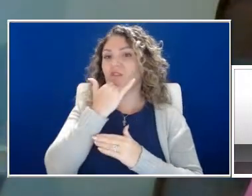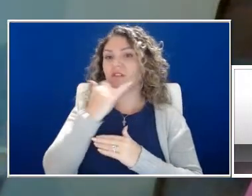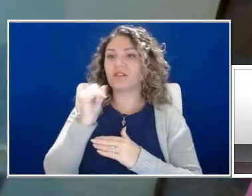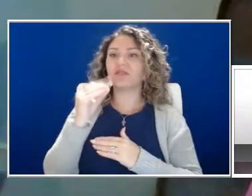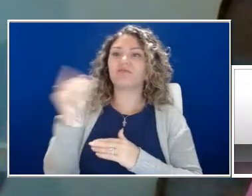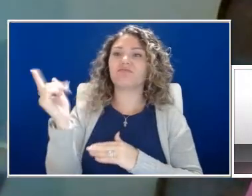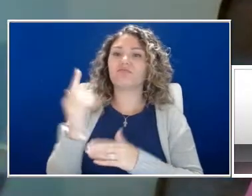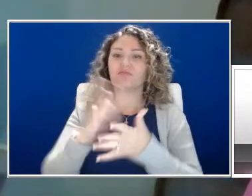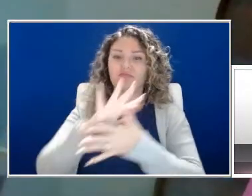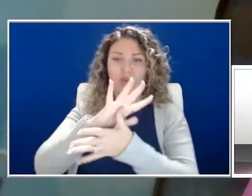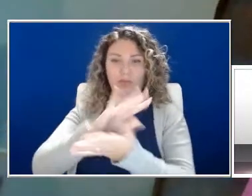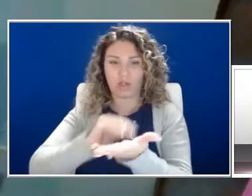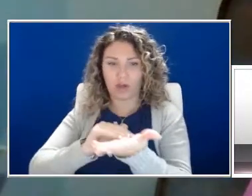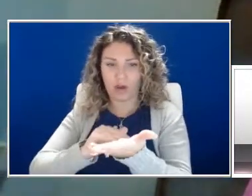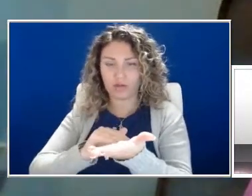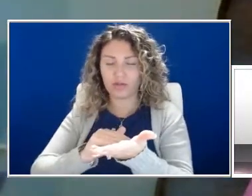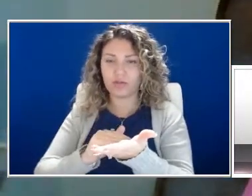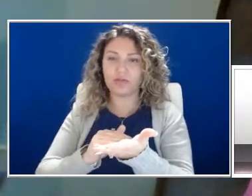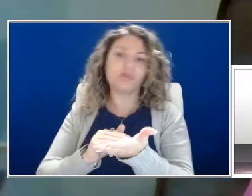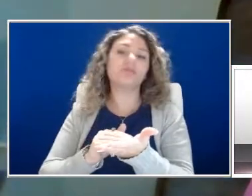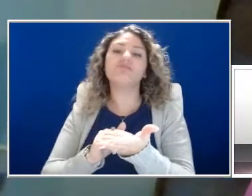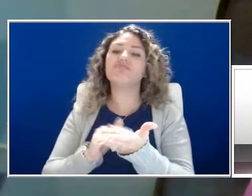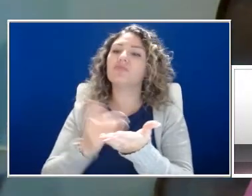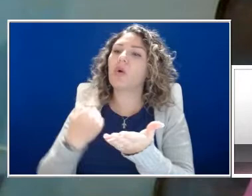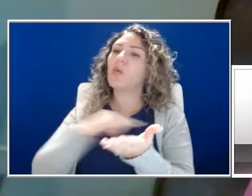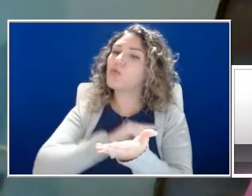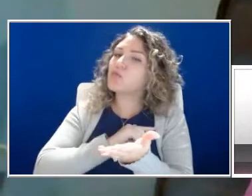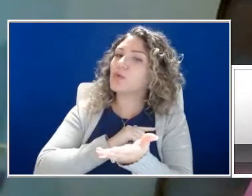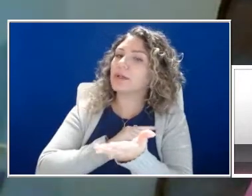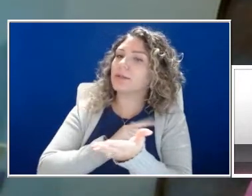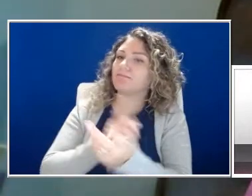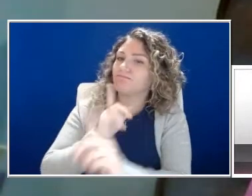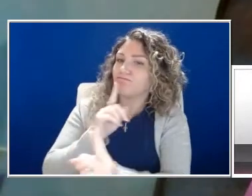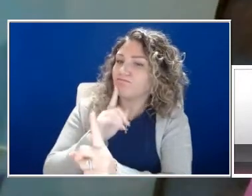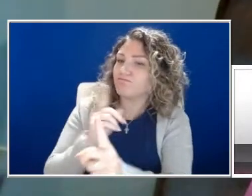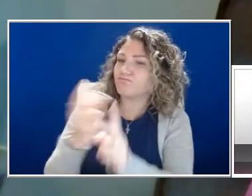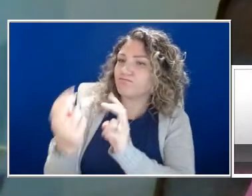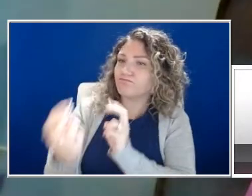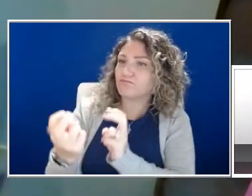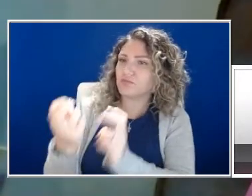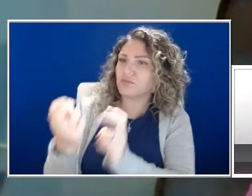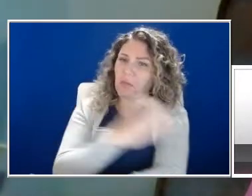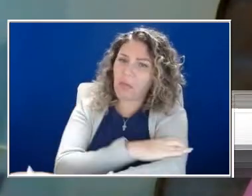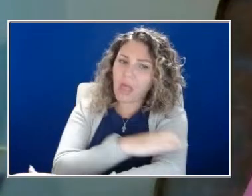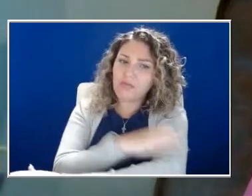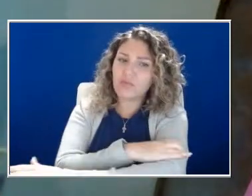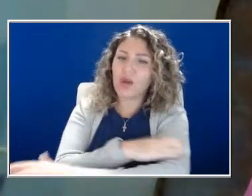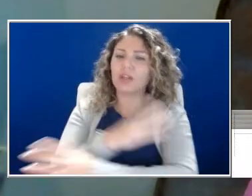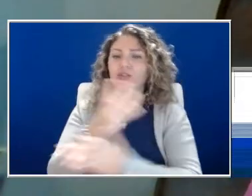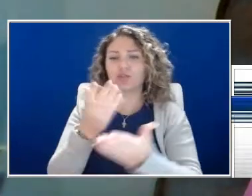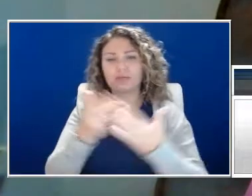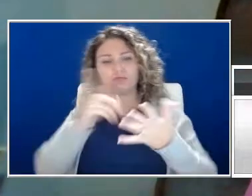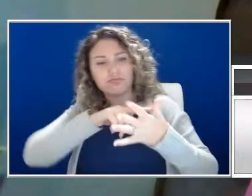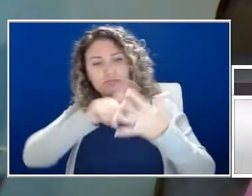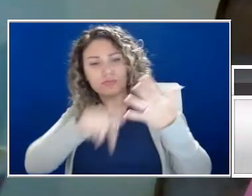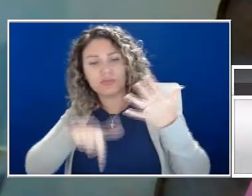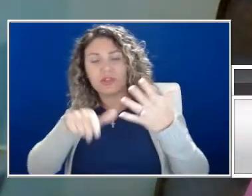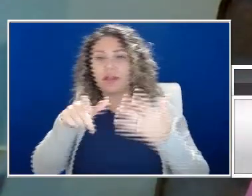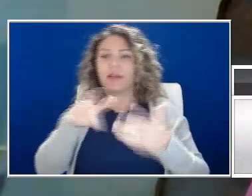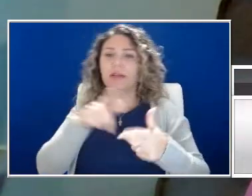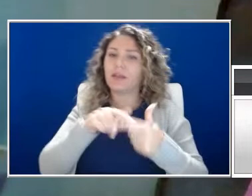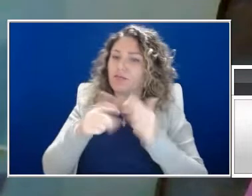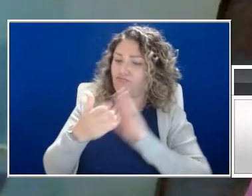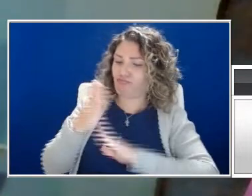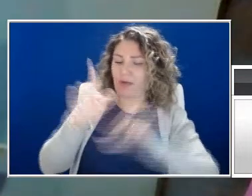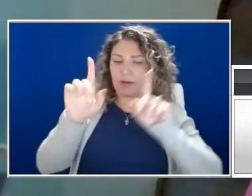my primary doctor. We talked about, blood pressure, things like that. And then she ran some